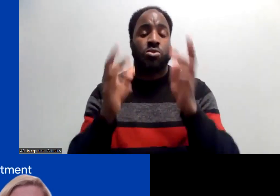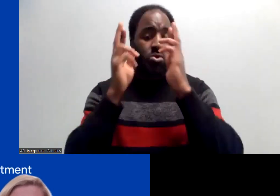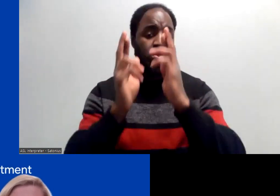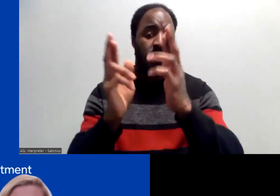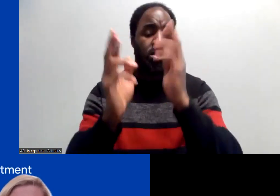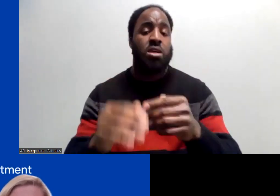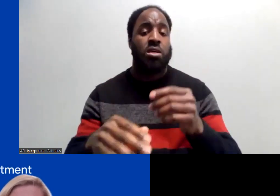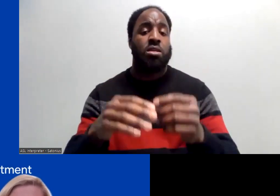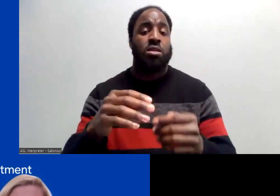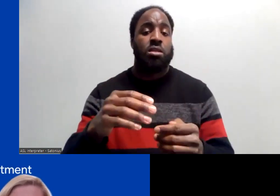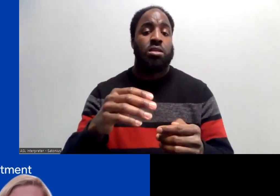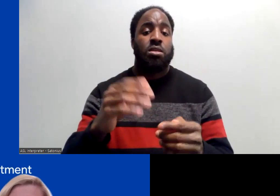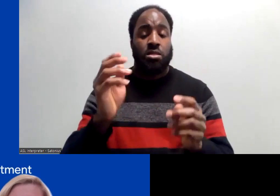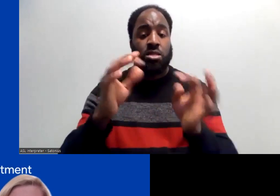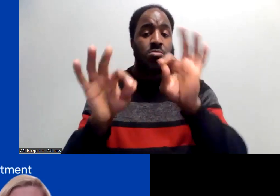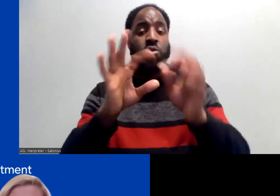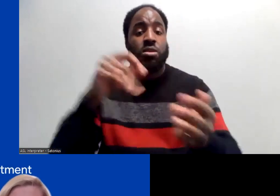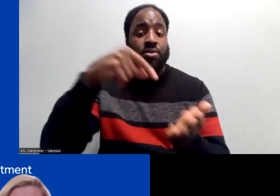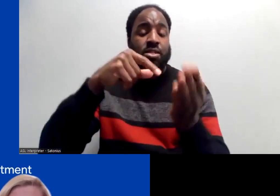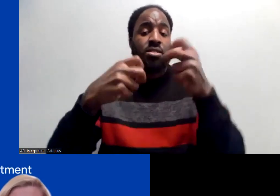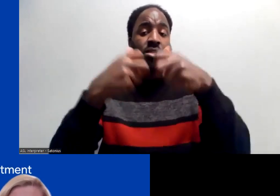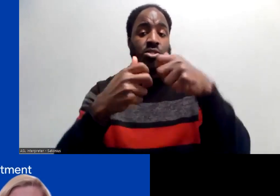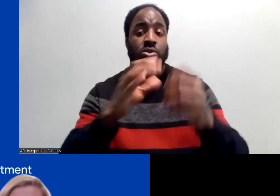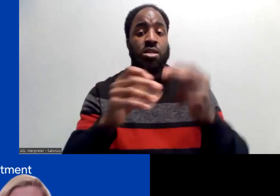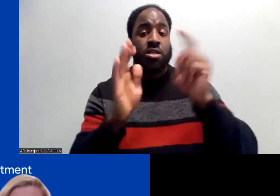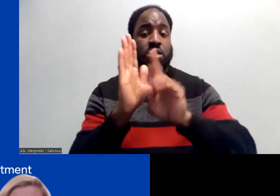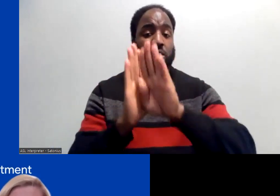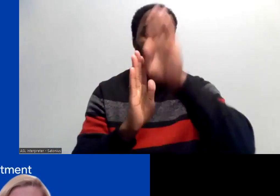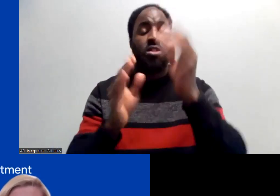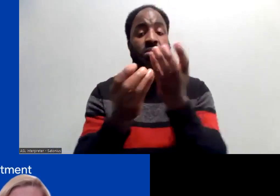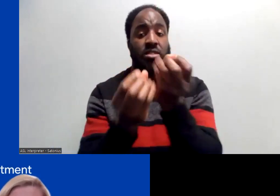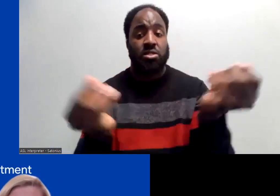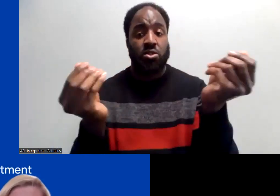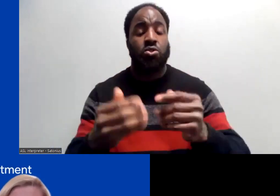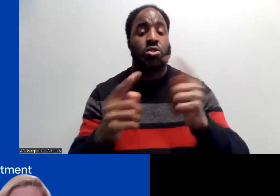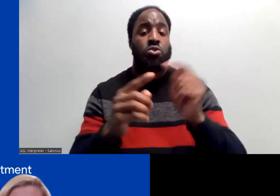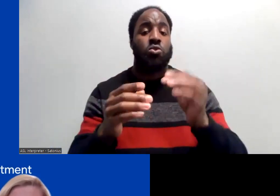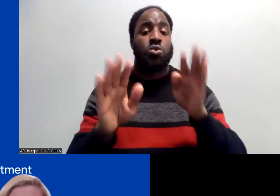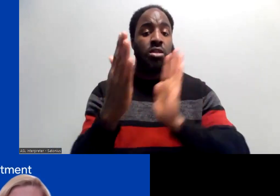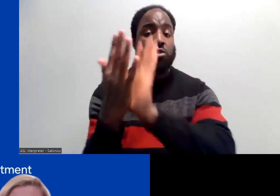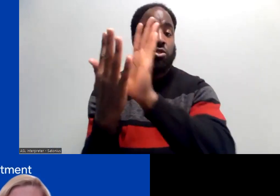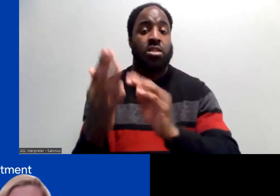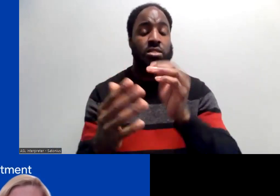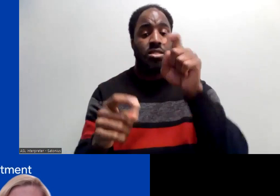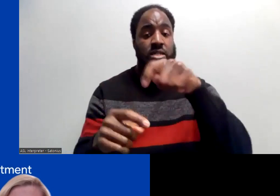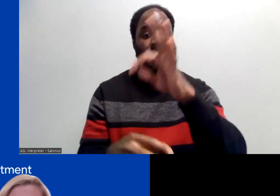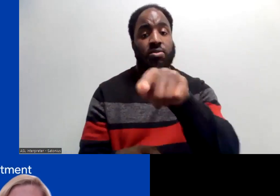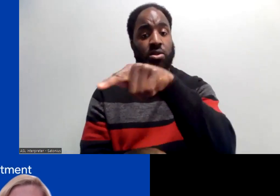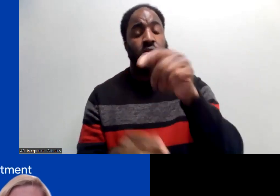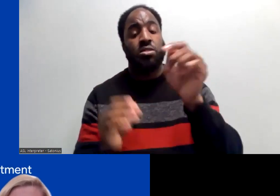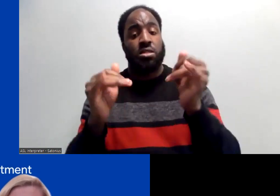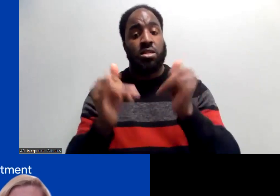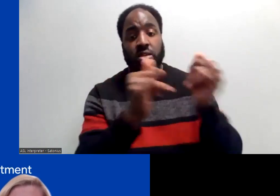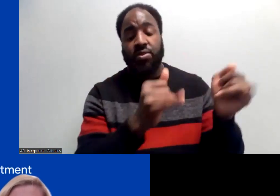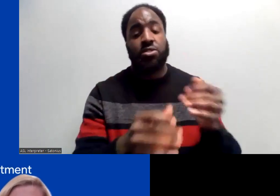the extent of the importance of this issue and of developing some sort of solution to address the needs of those individuals who don't yet